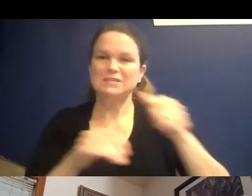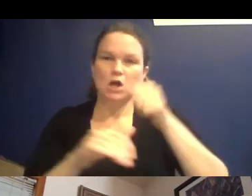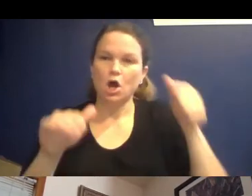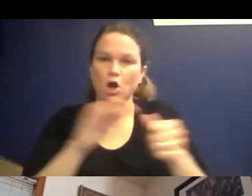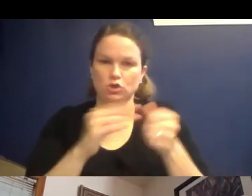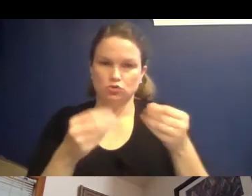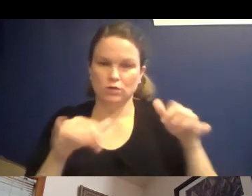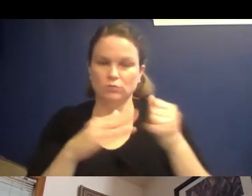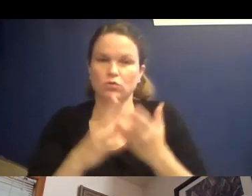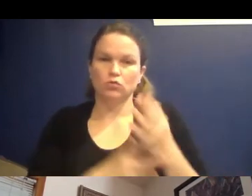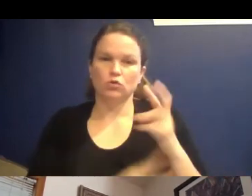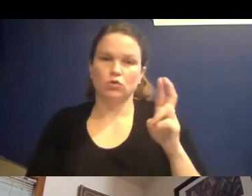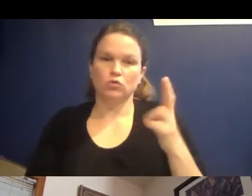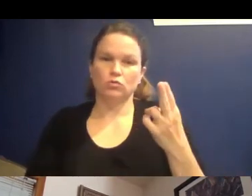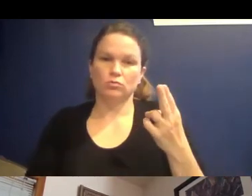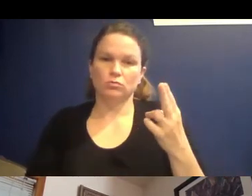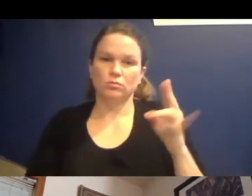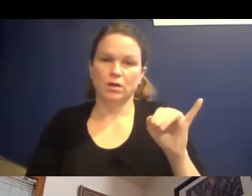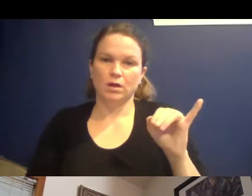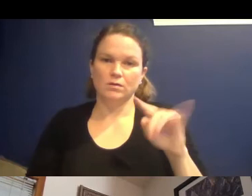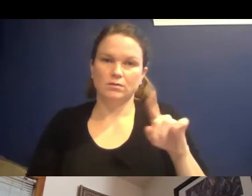is a picture of showy milkweed.